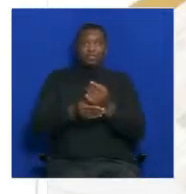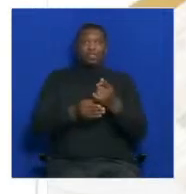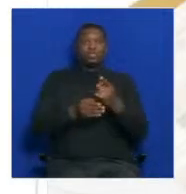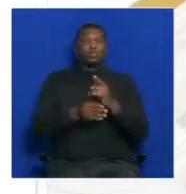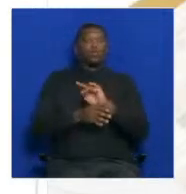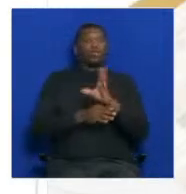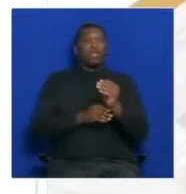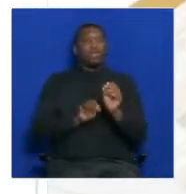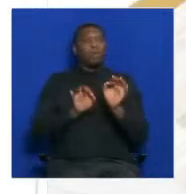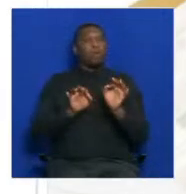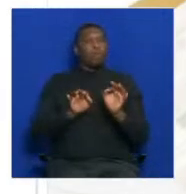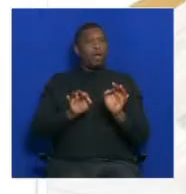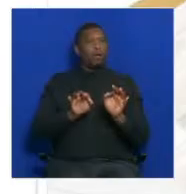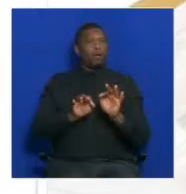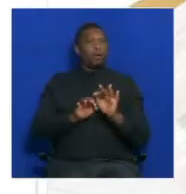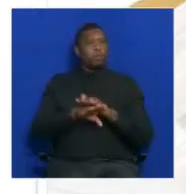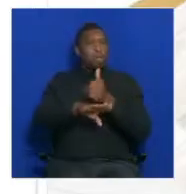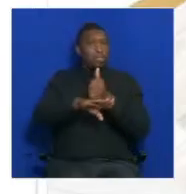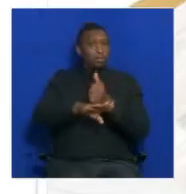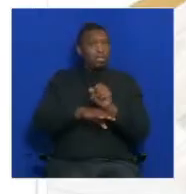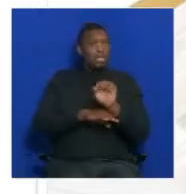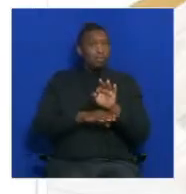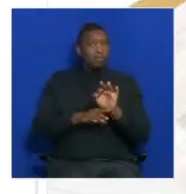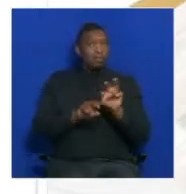is received, assessed, and scored